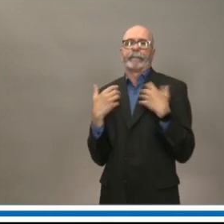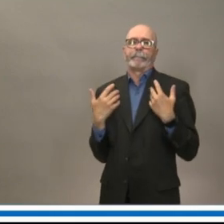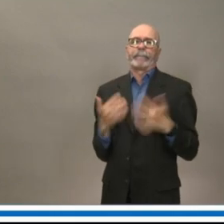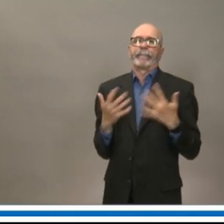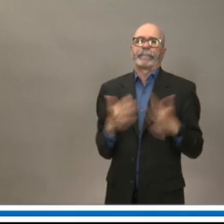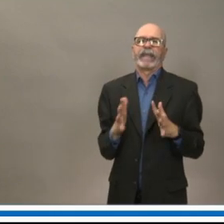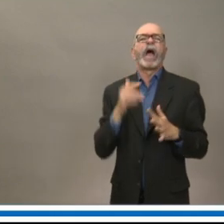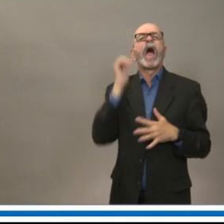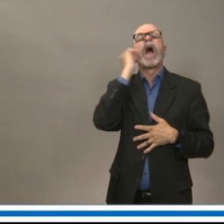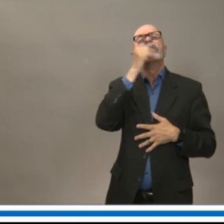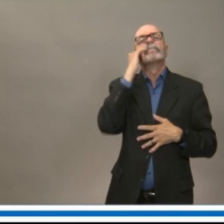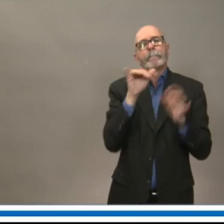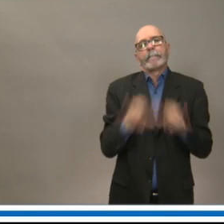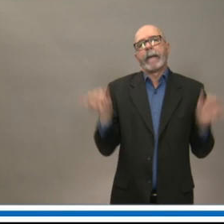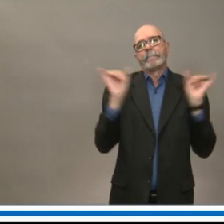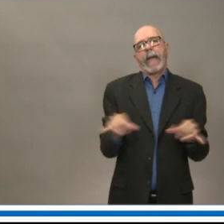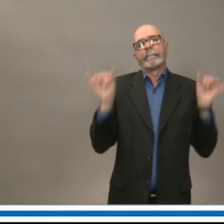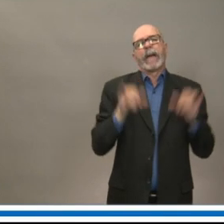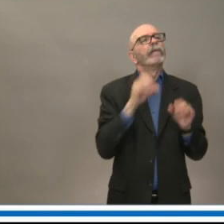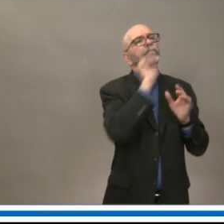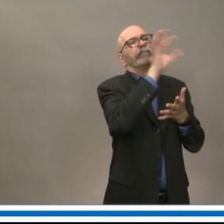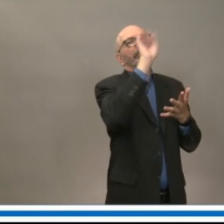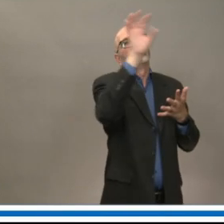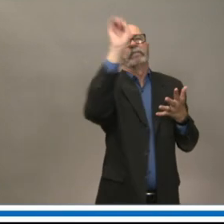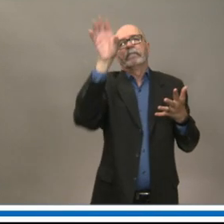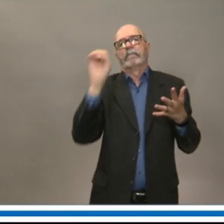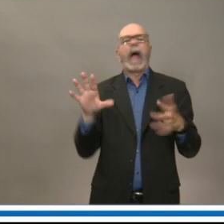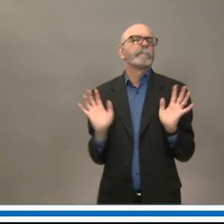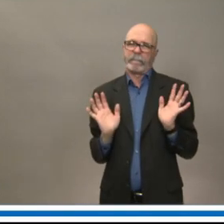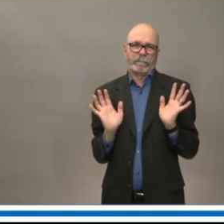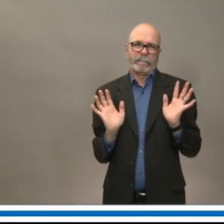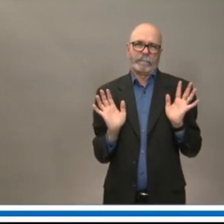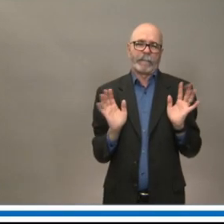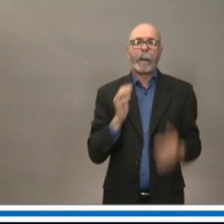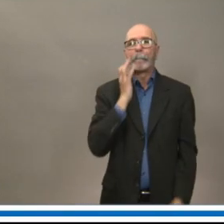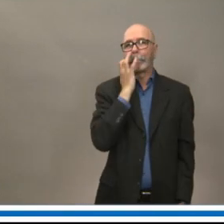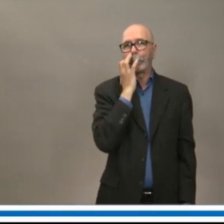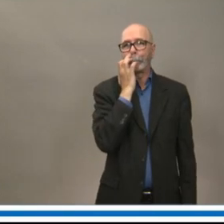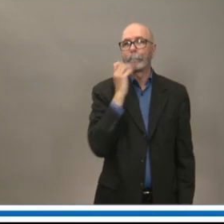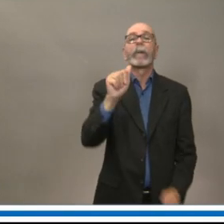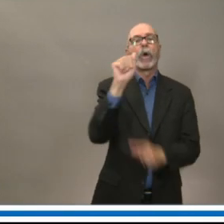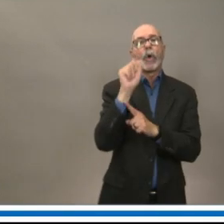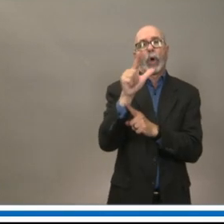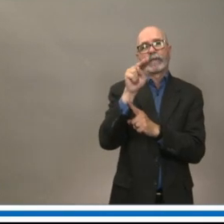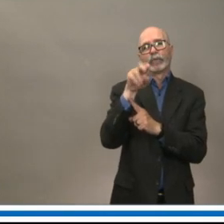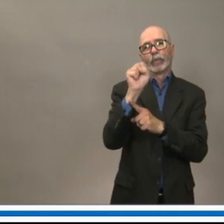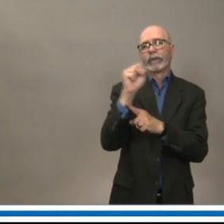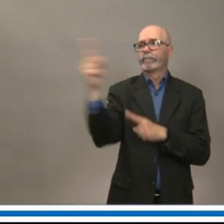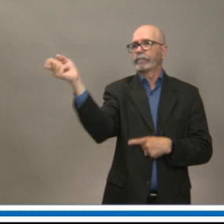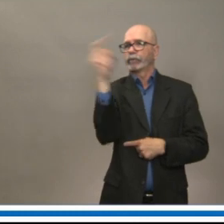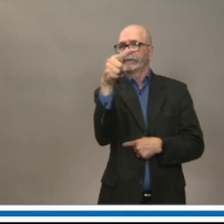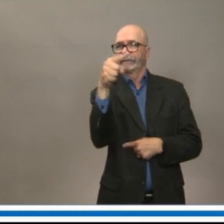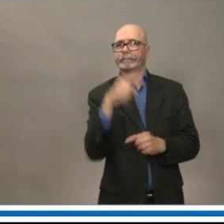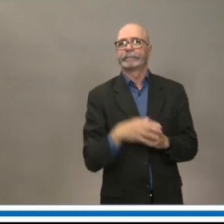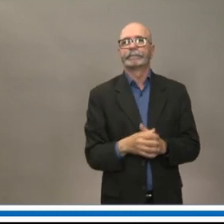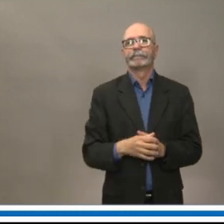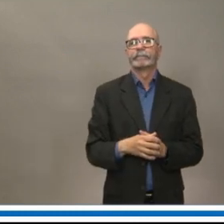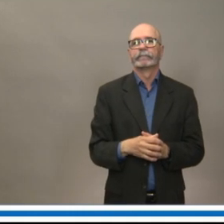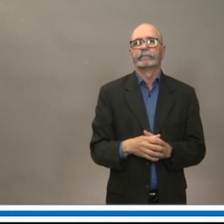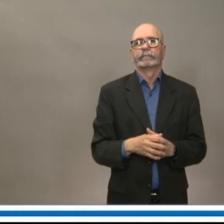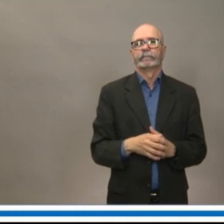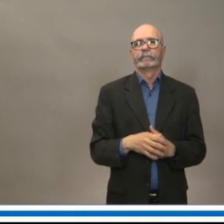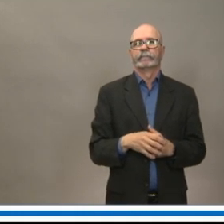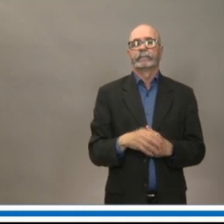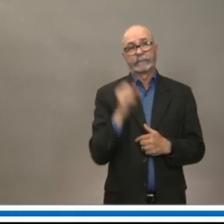releases. Next question will go to All Nova Scotia's Lindsay Armstrong. Yes, for the Premier, you're speaking with the